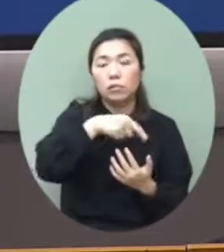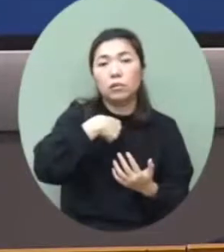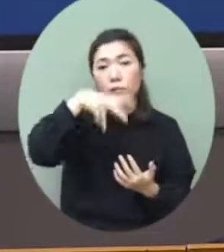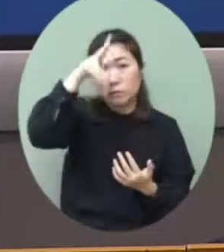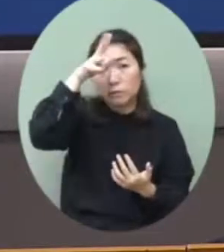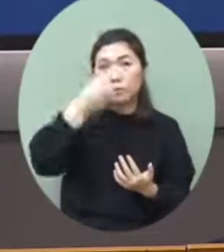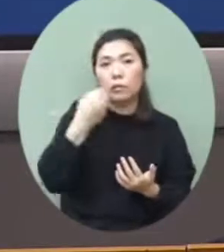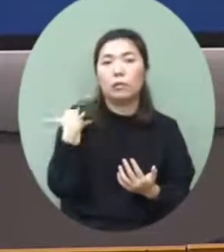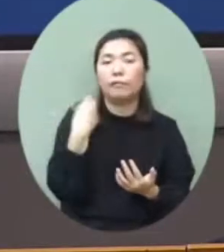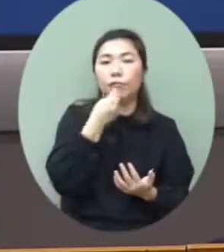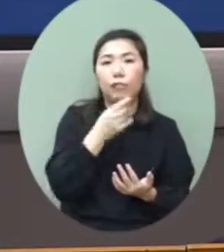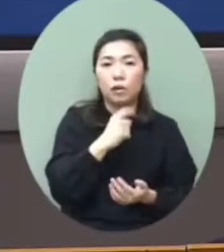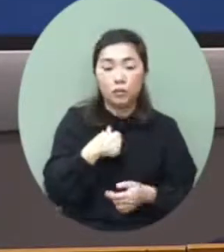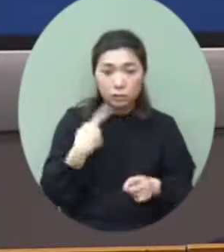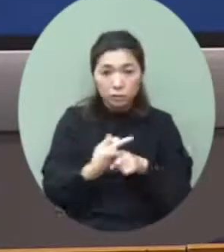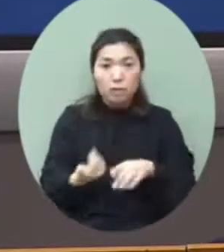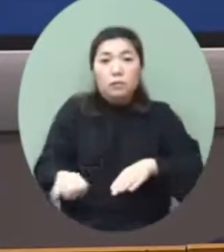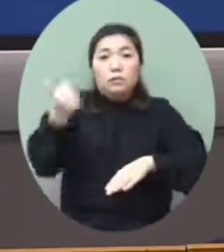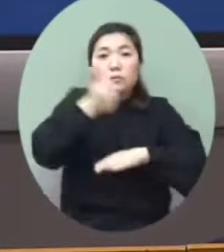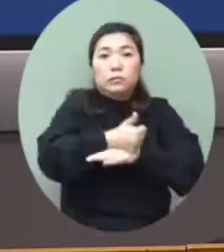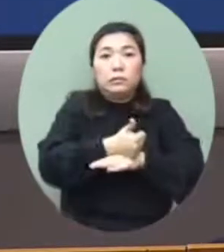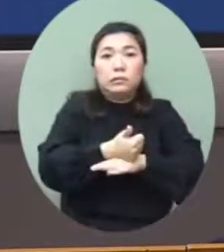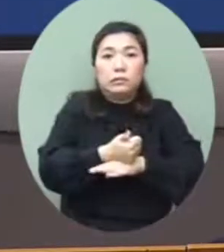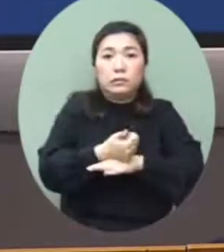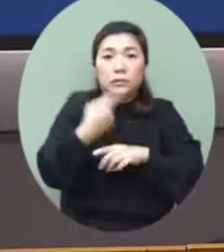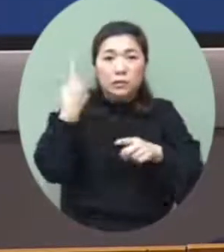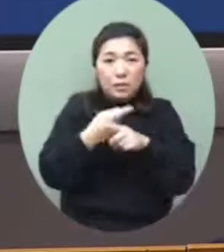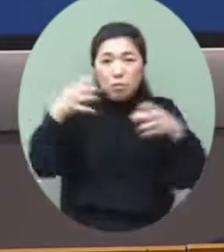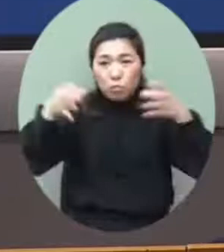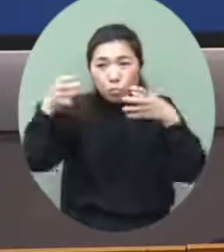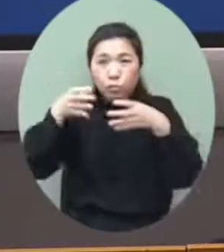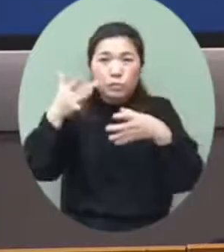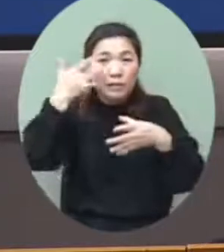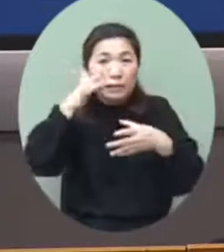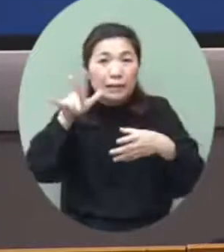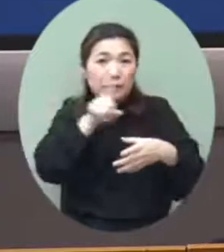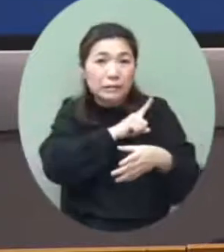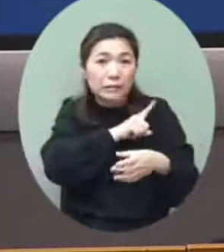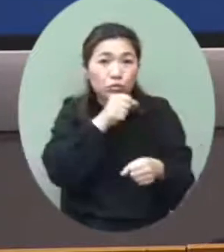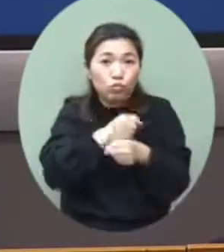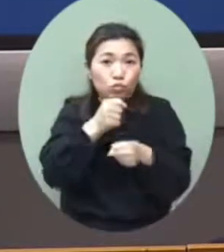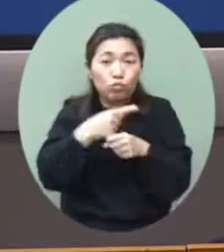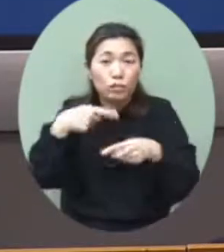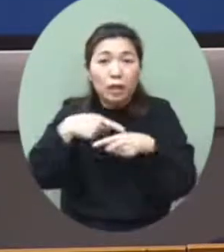have participated in an election and